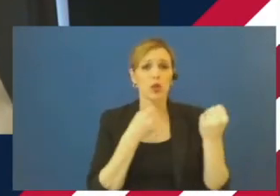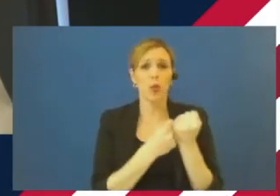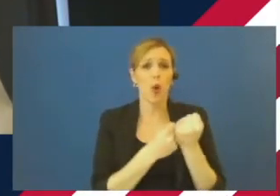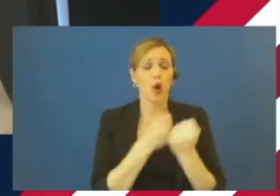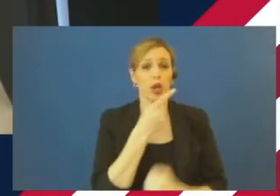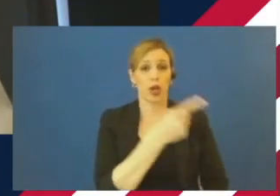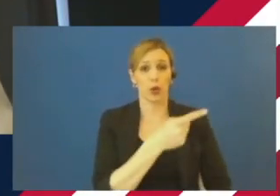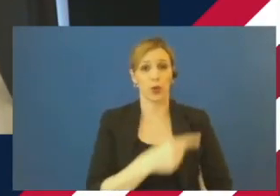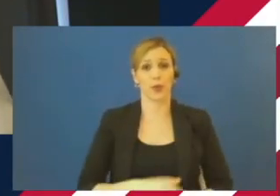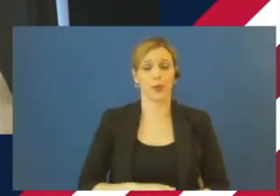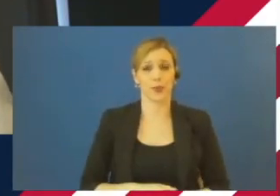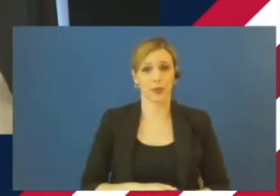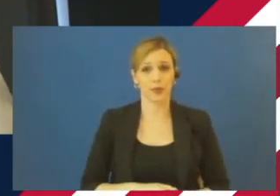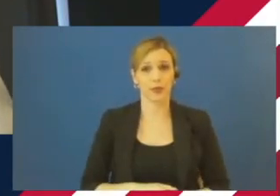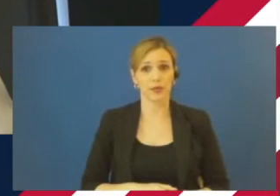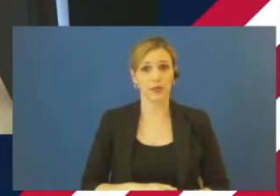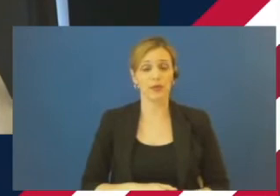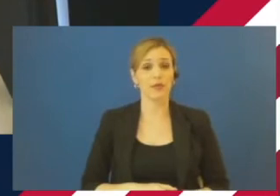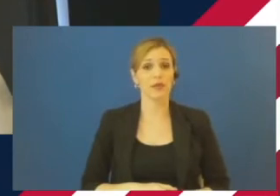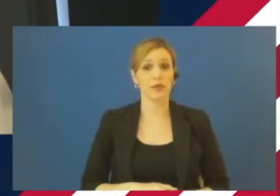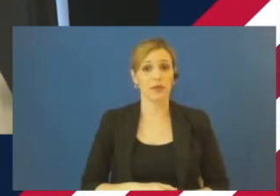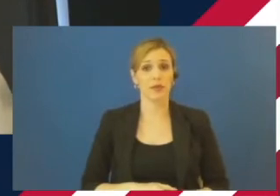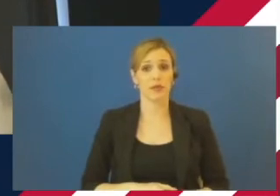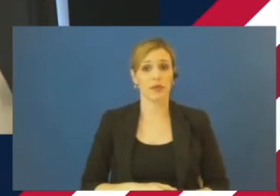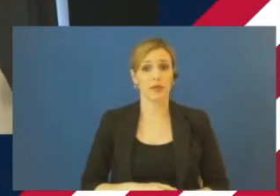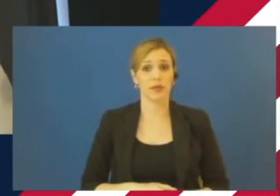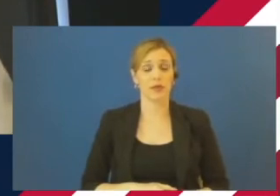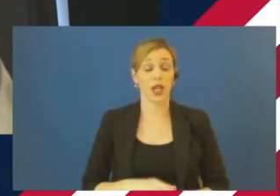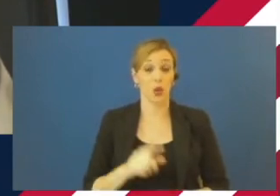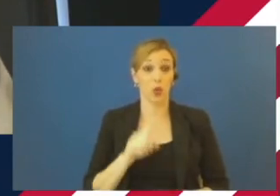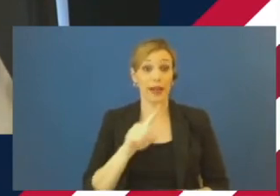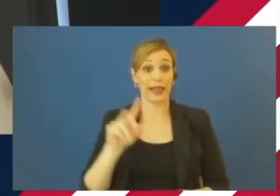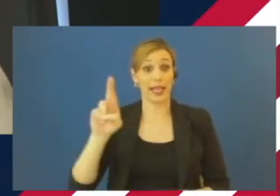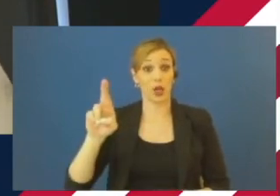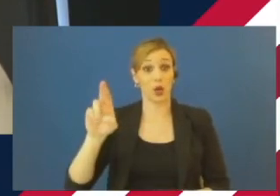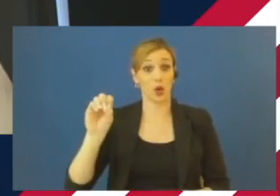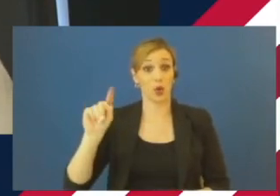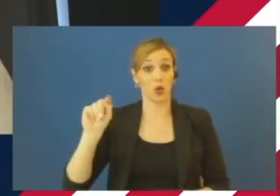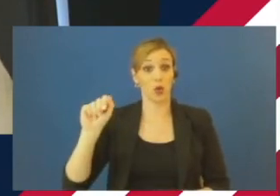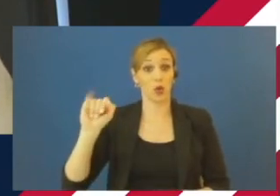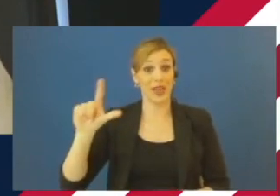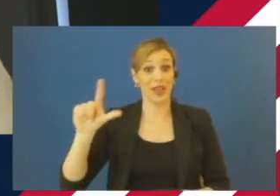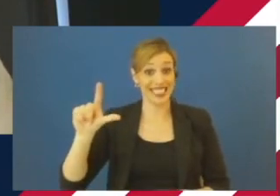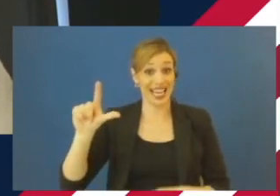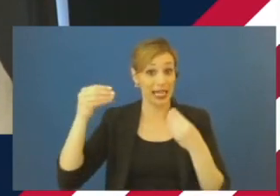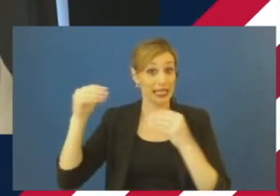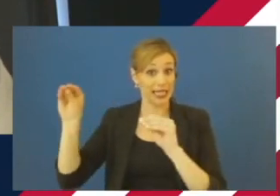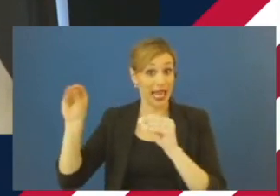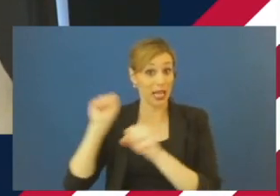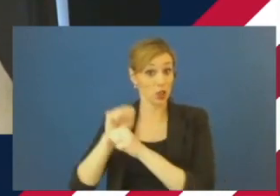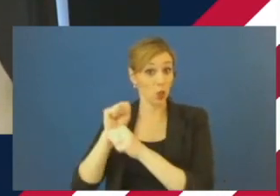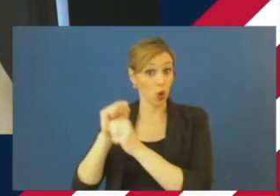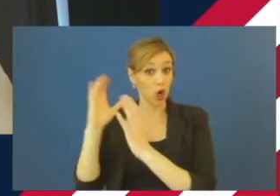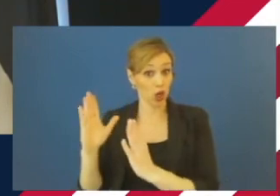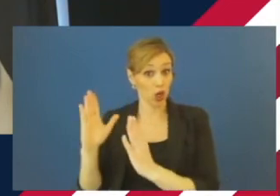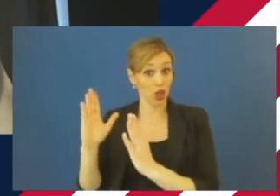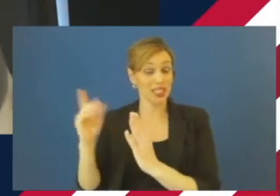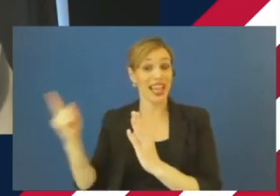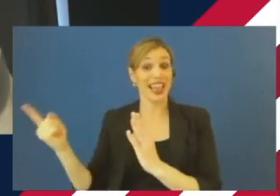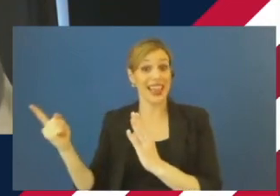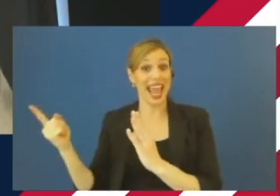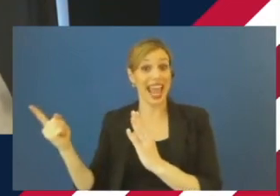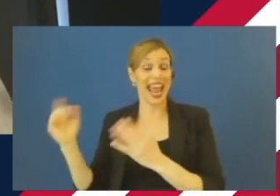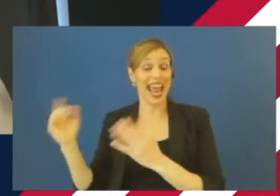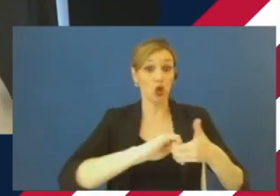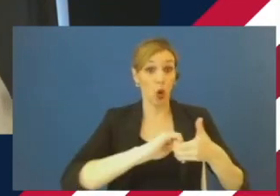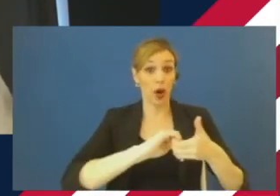my union, and especially our retail workers, stood side by side with fast food workers